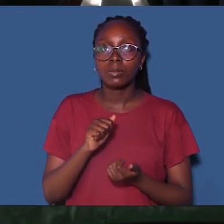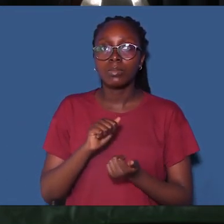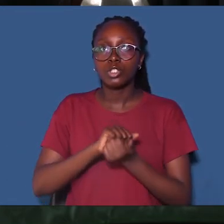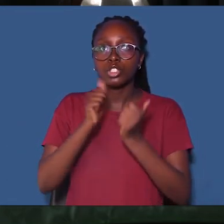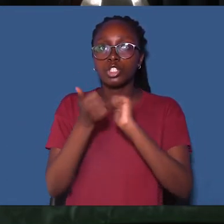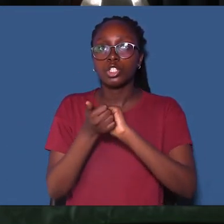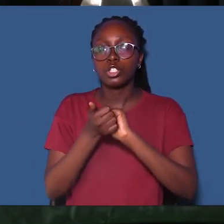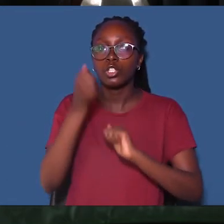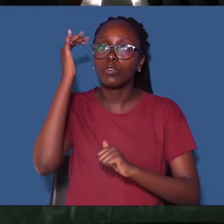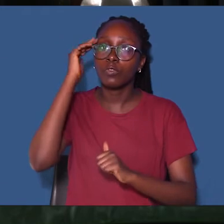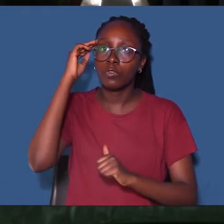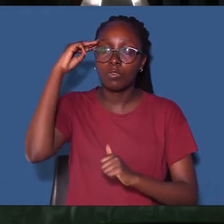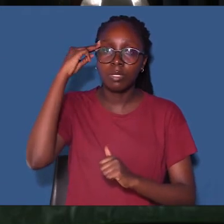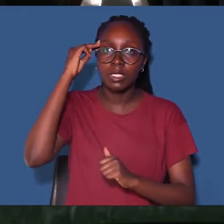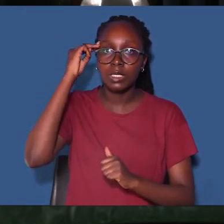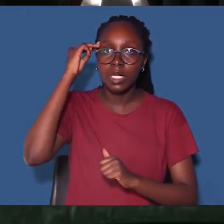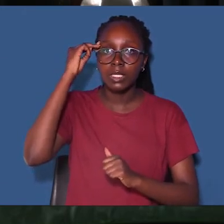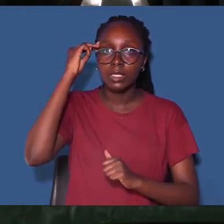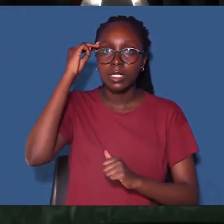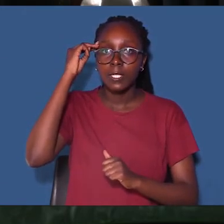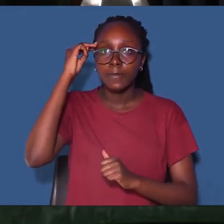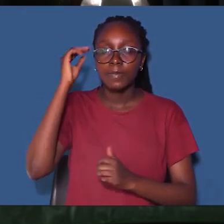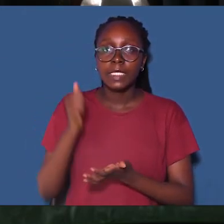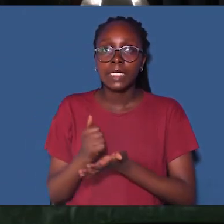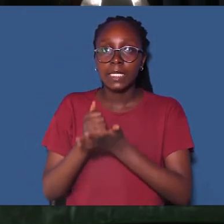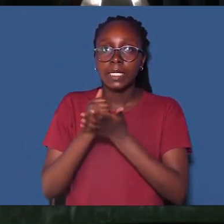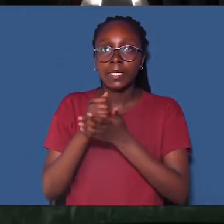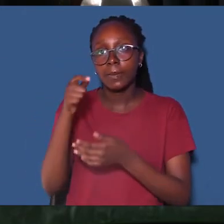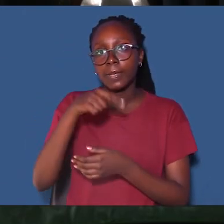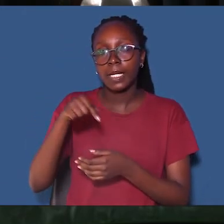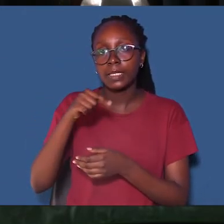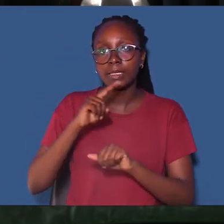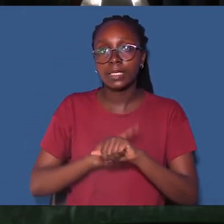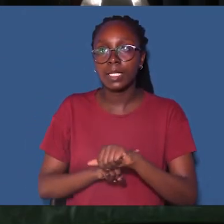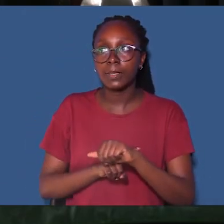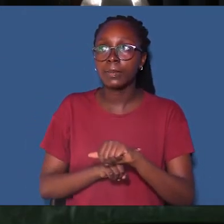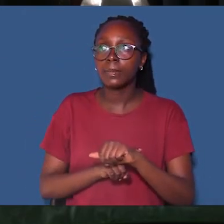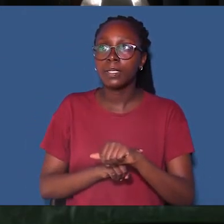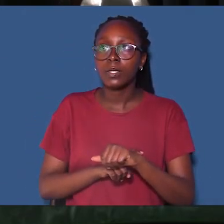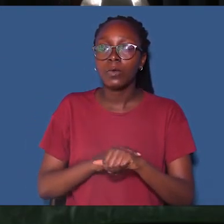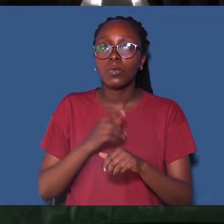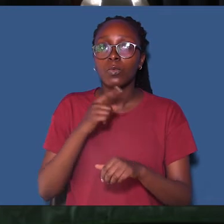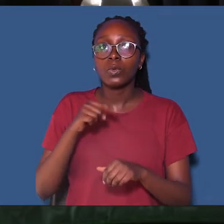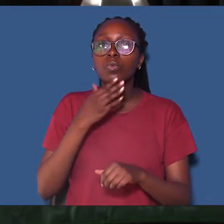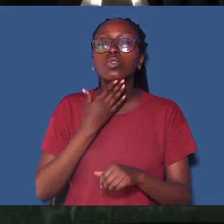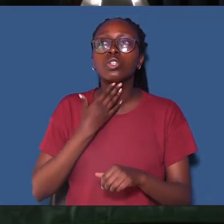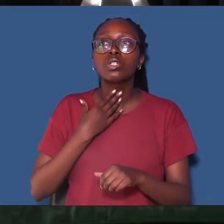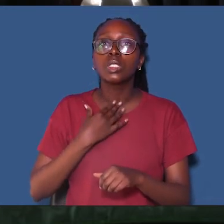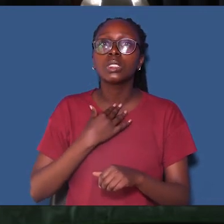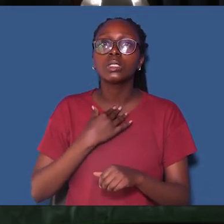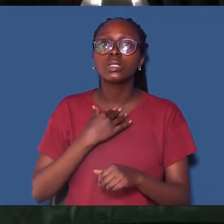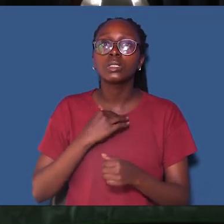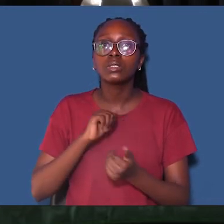will keep us from the path of self-denial. And again, we know that this is prevalent in